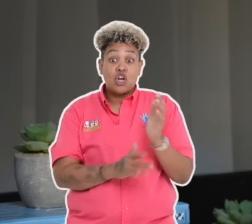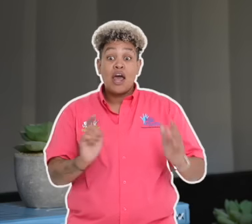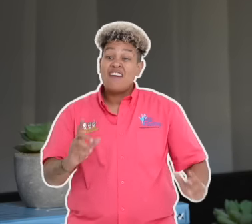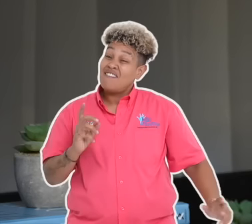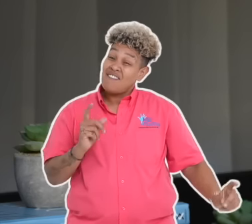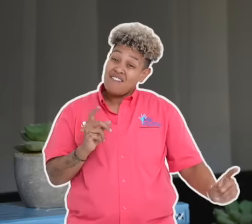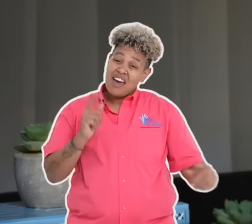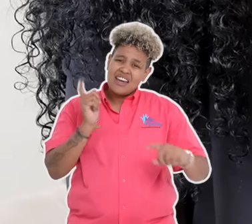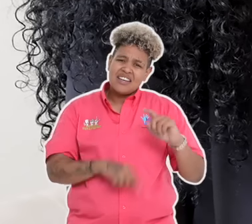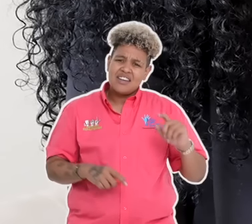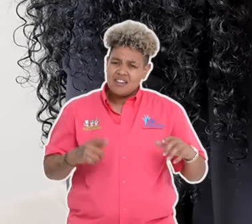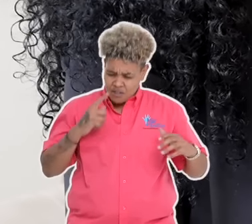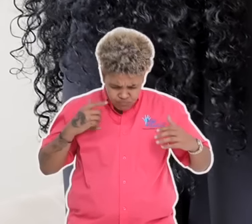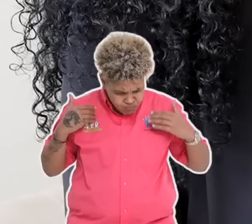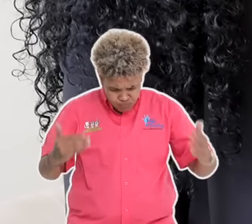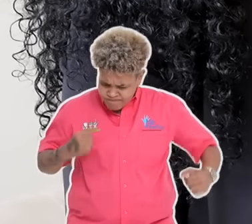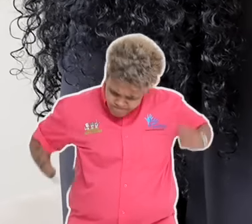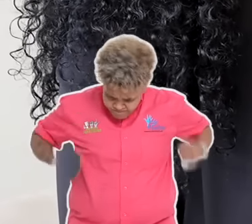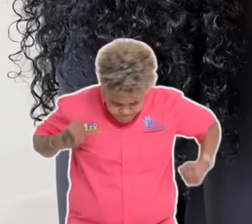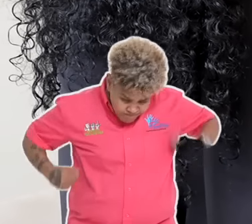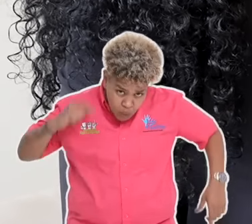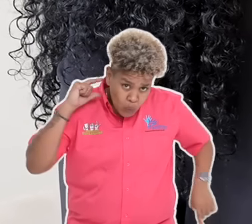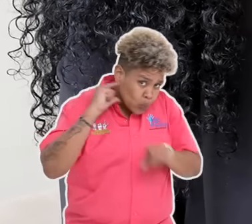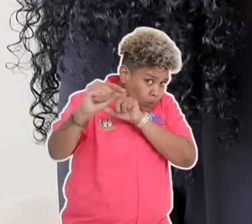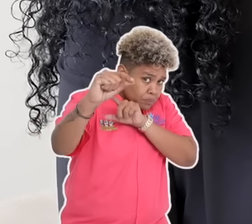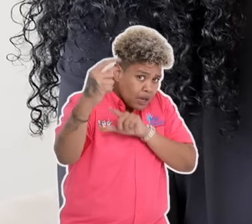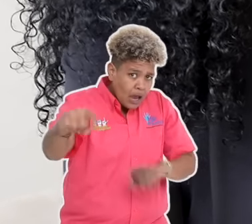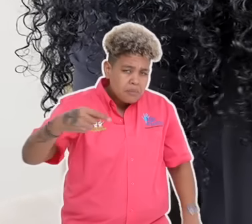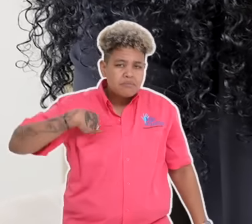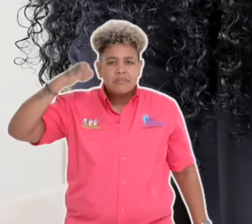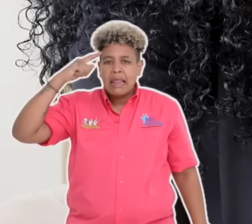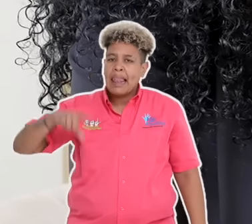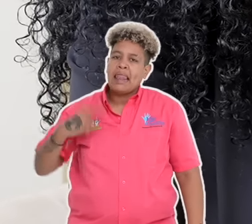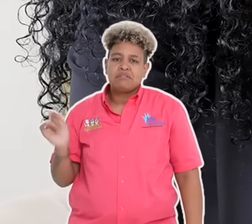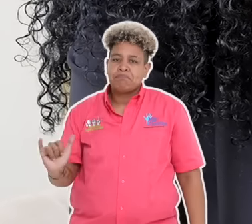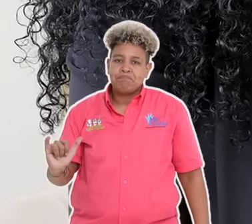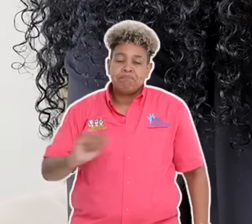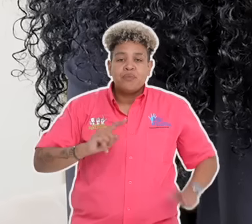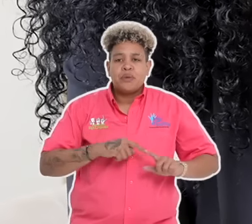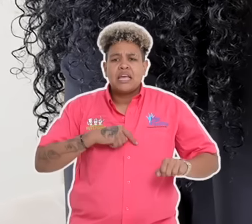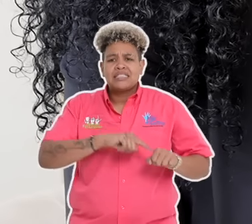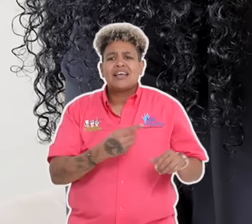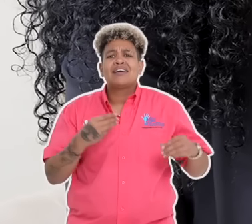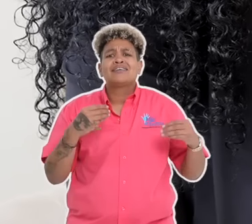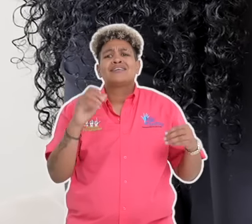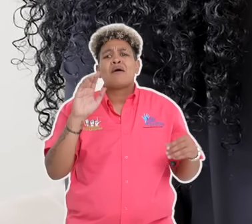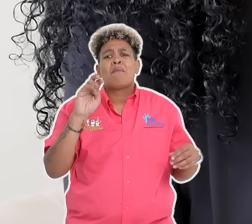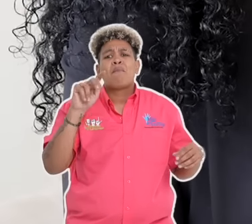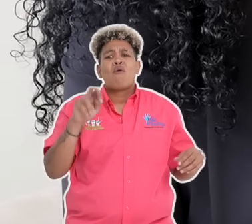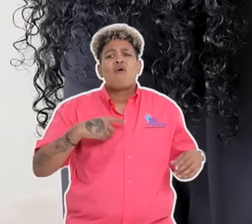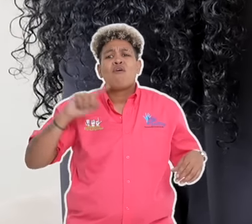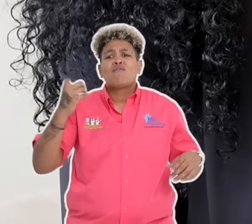finish the race and you have to go as fast as you can. You come out the blocks, you gun it. And I've always taken that approach to my life. So when I started as a